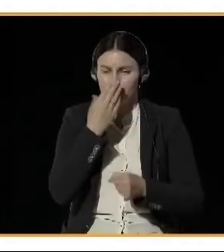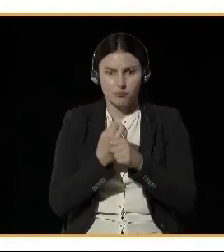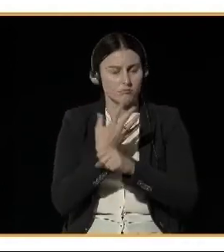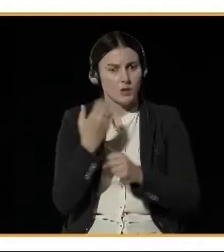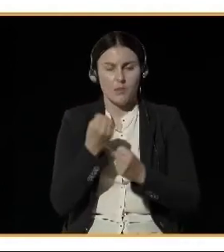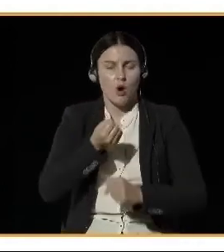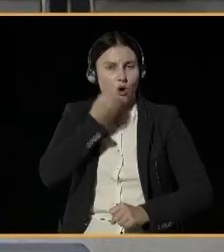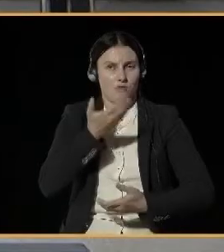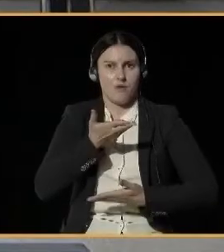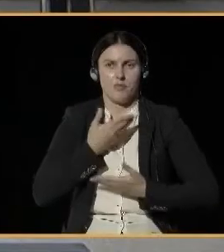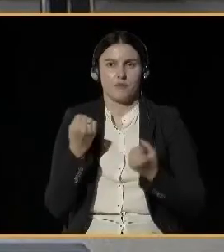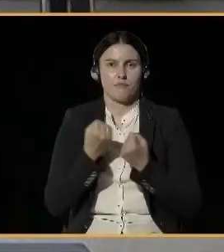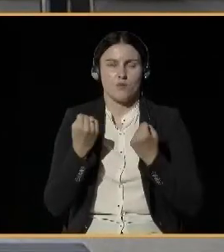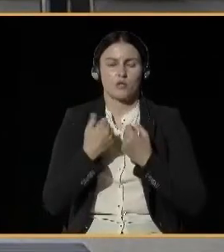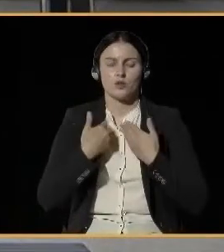Thank you very much.